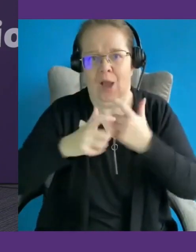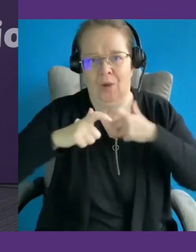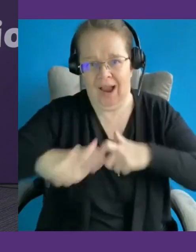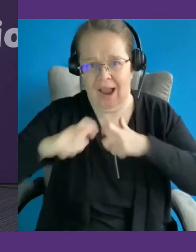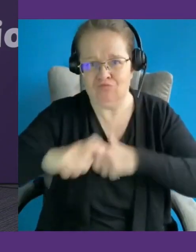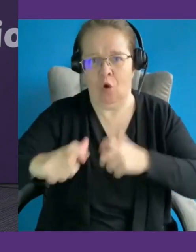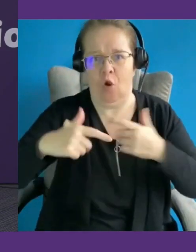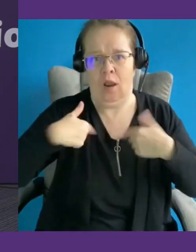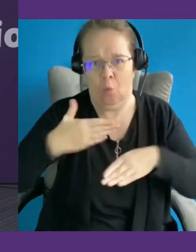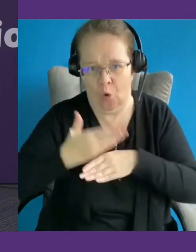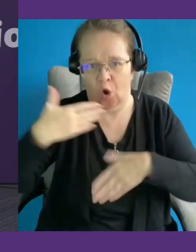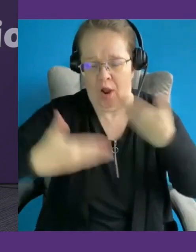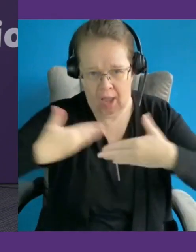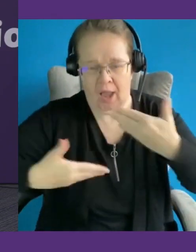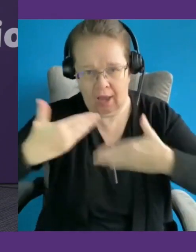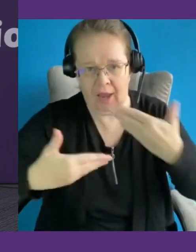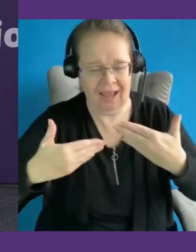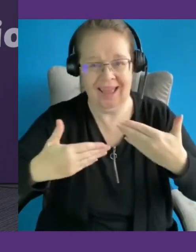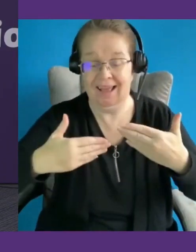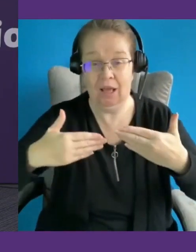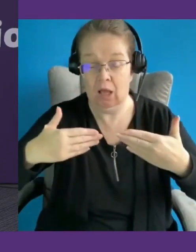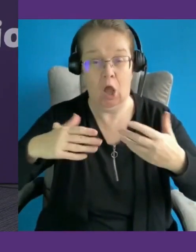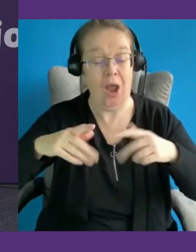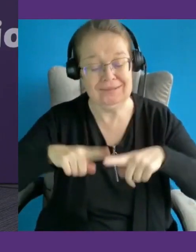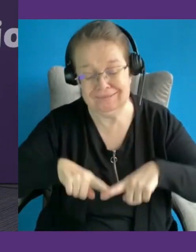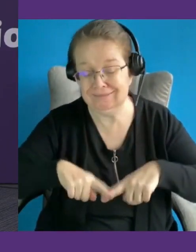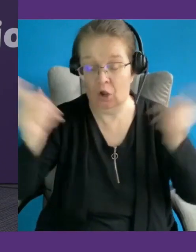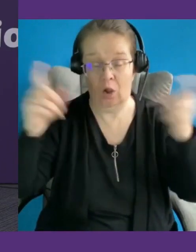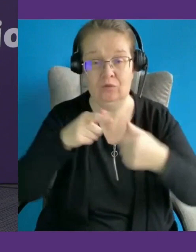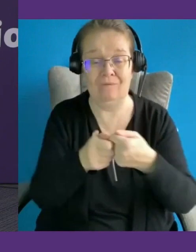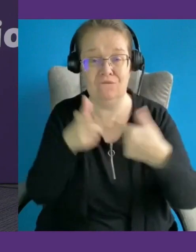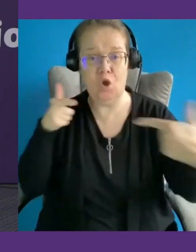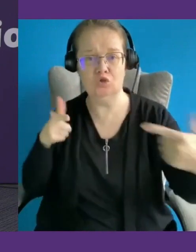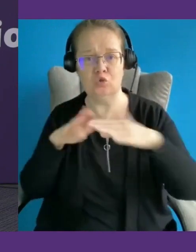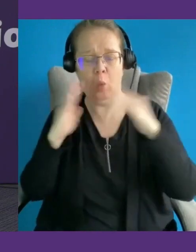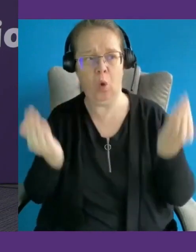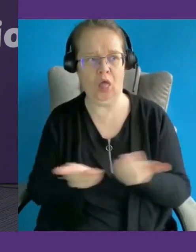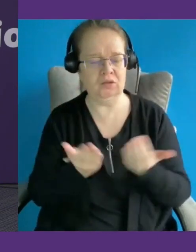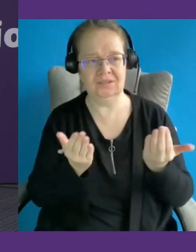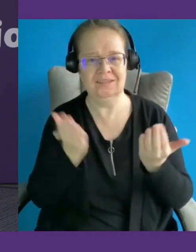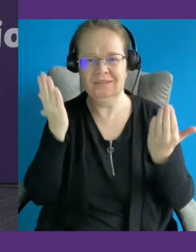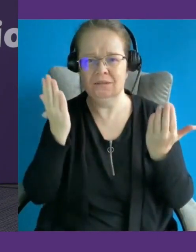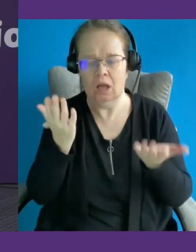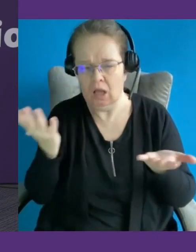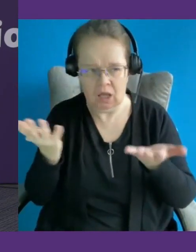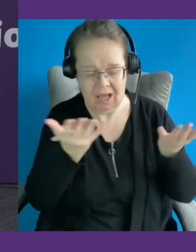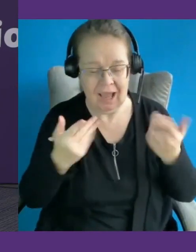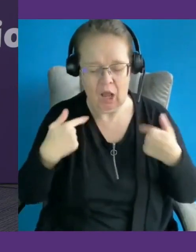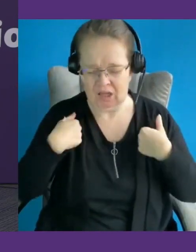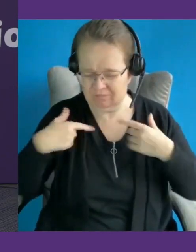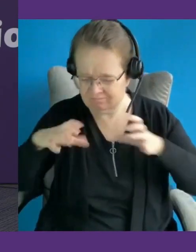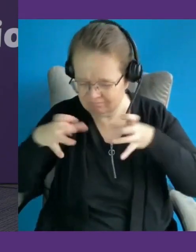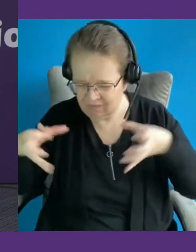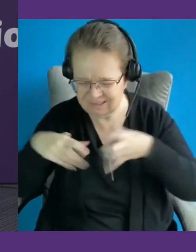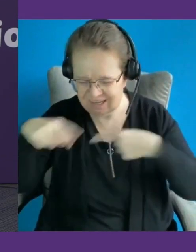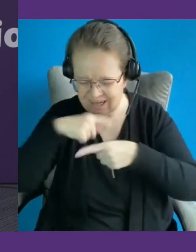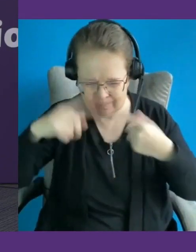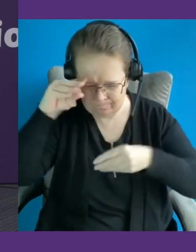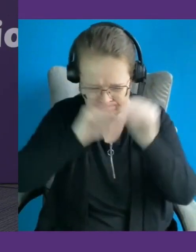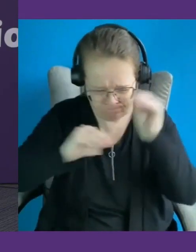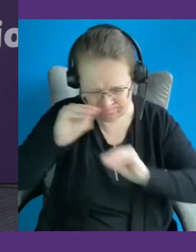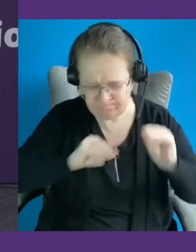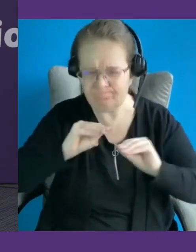in a completely virtual world. But the team did a quick pivot and really tried to figure out not